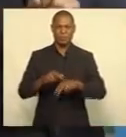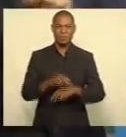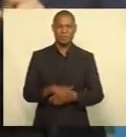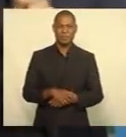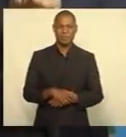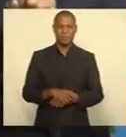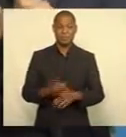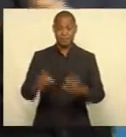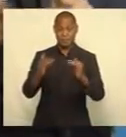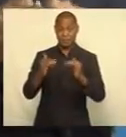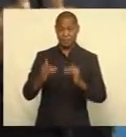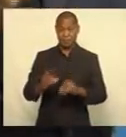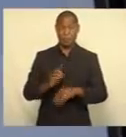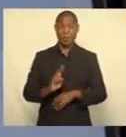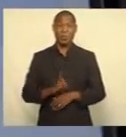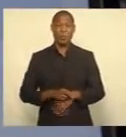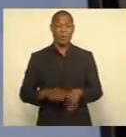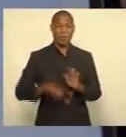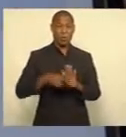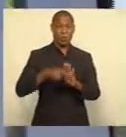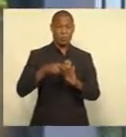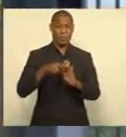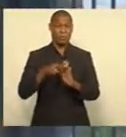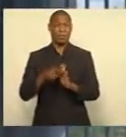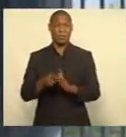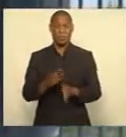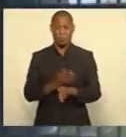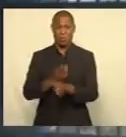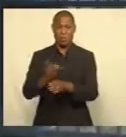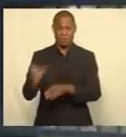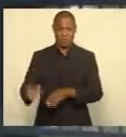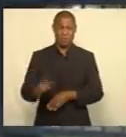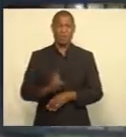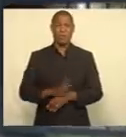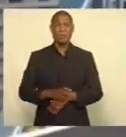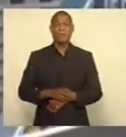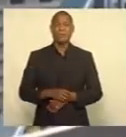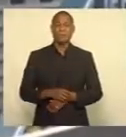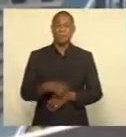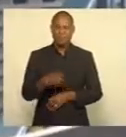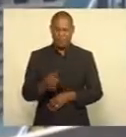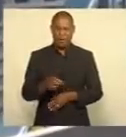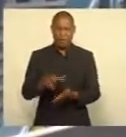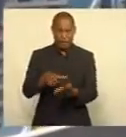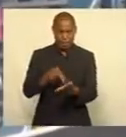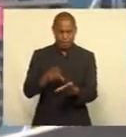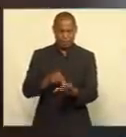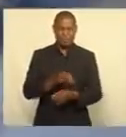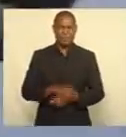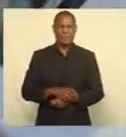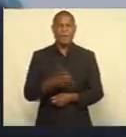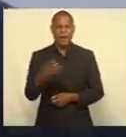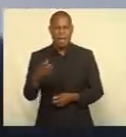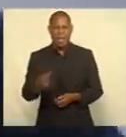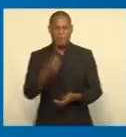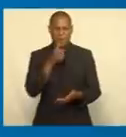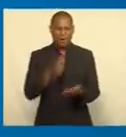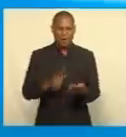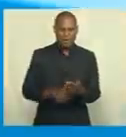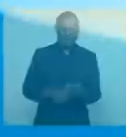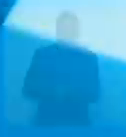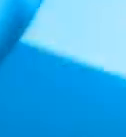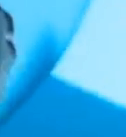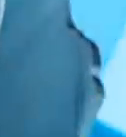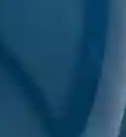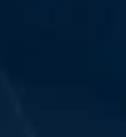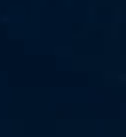Up ahead, resort worker had contact tracing app disabled, and child's note found in alleged murder case.